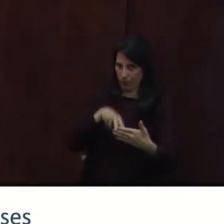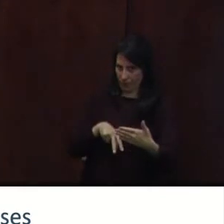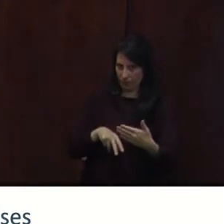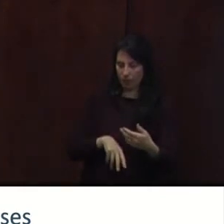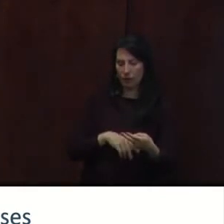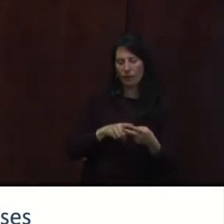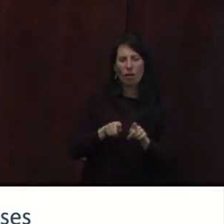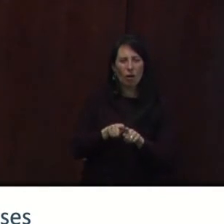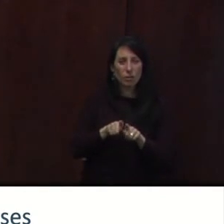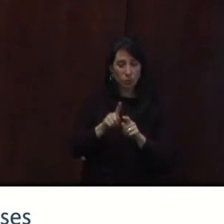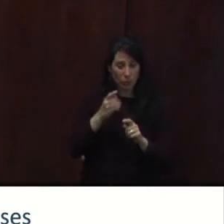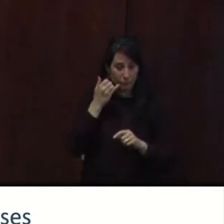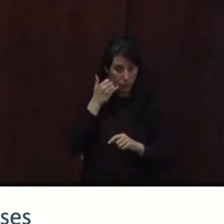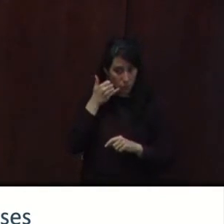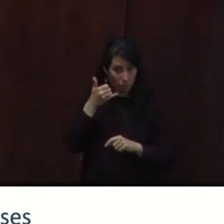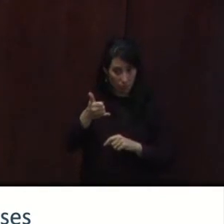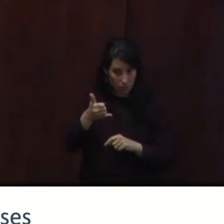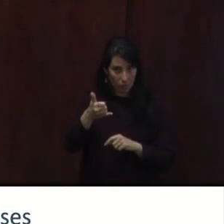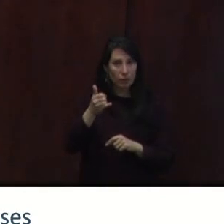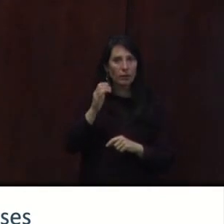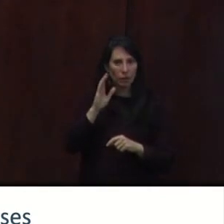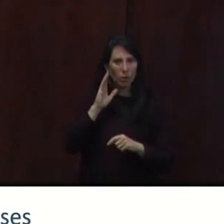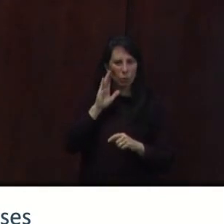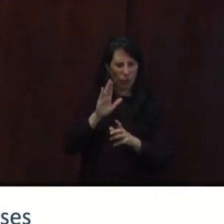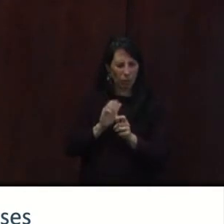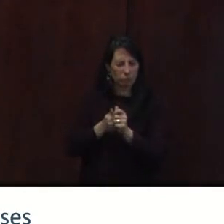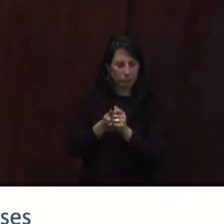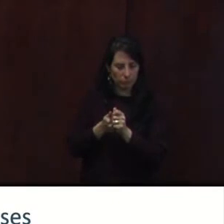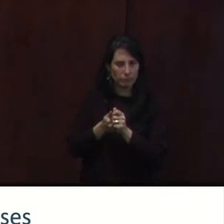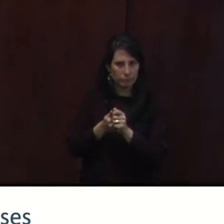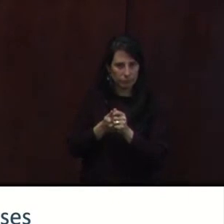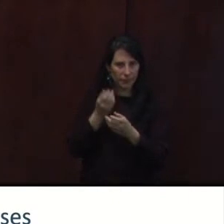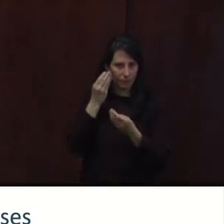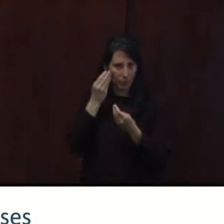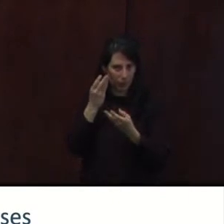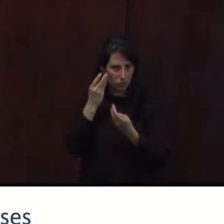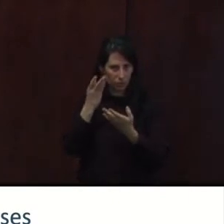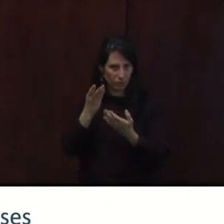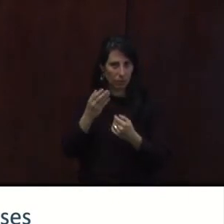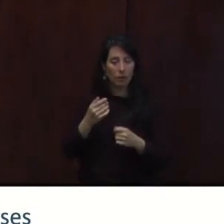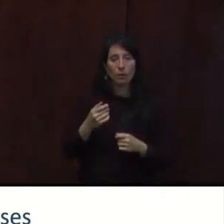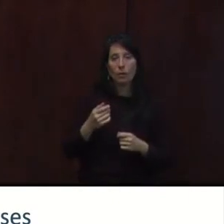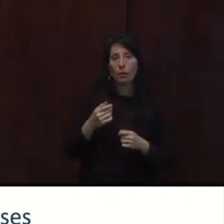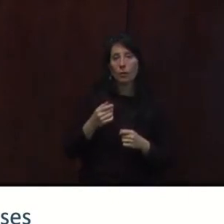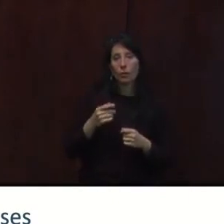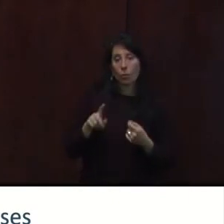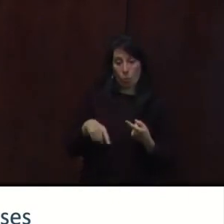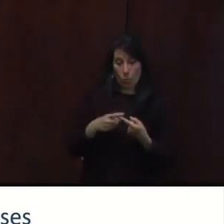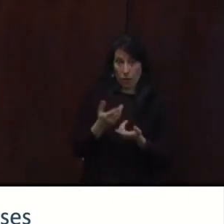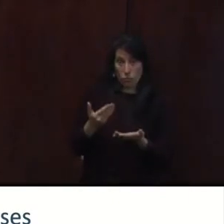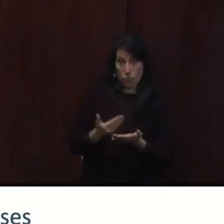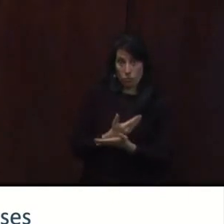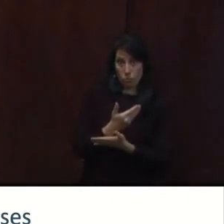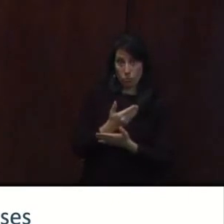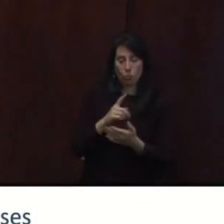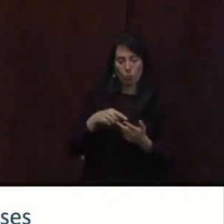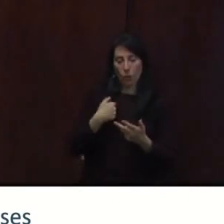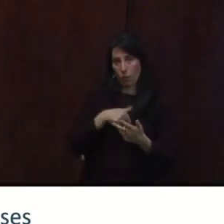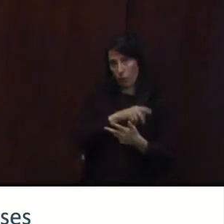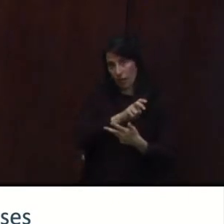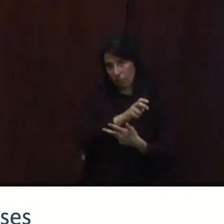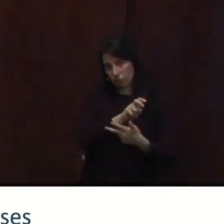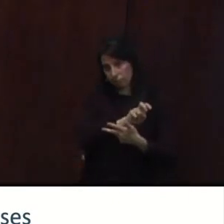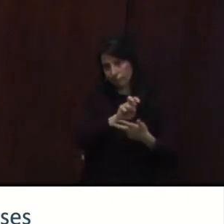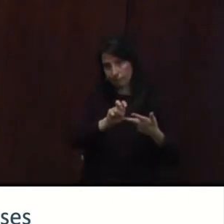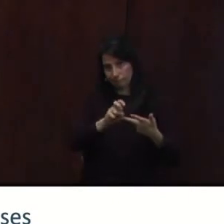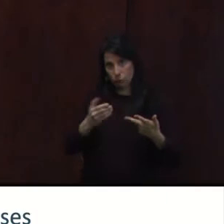to reflect that wait list option as well. Mass notifications will be sent out when when we enter a new phase